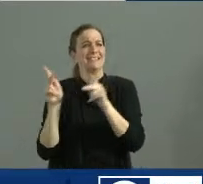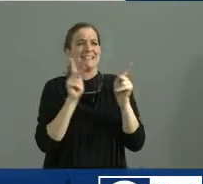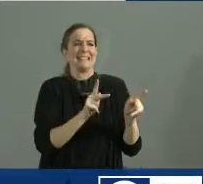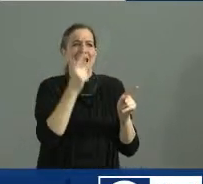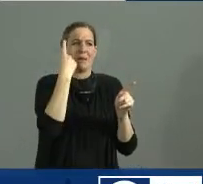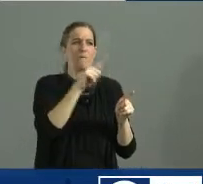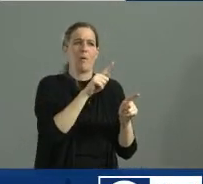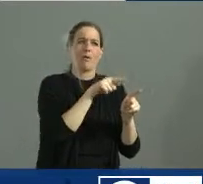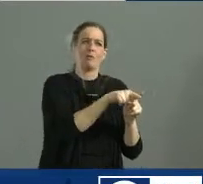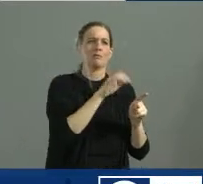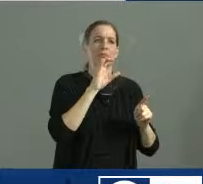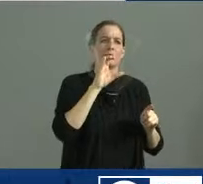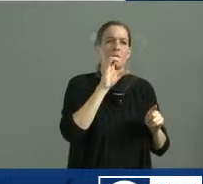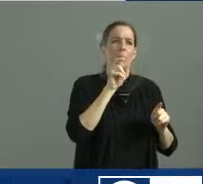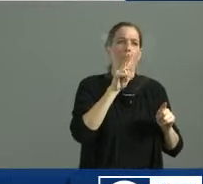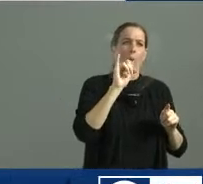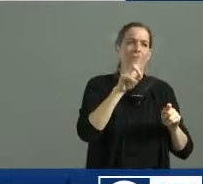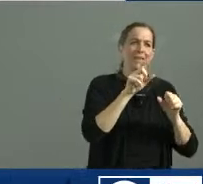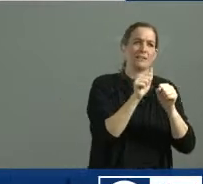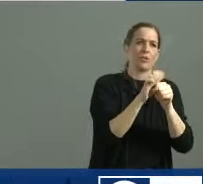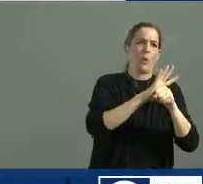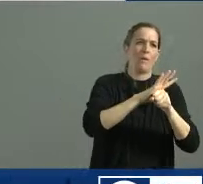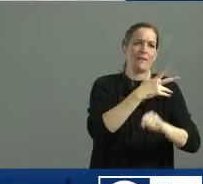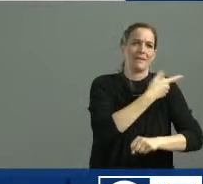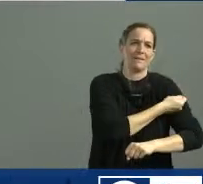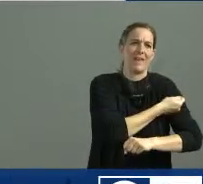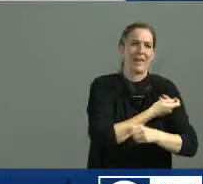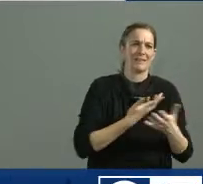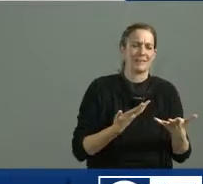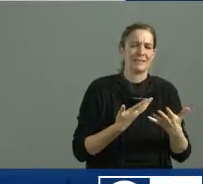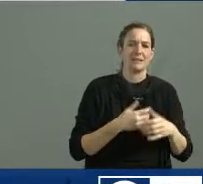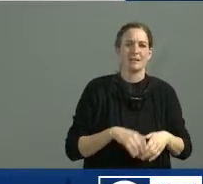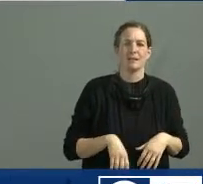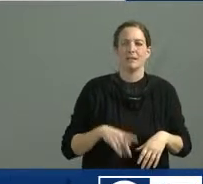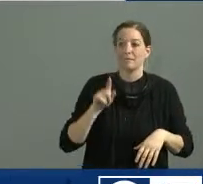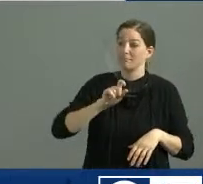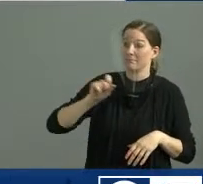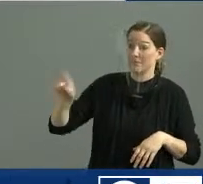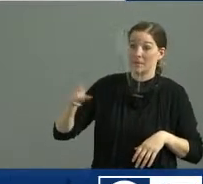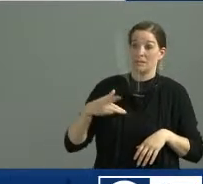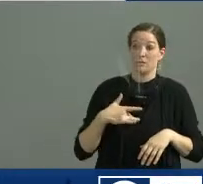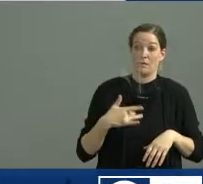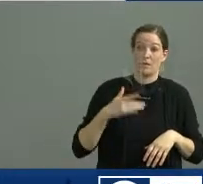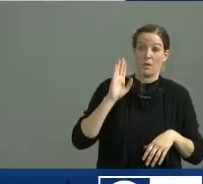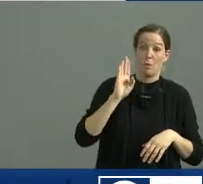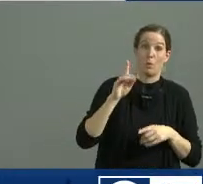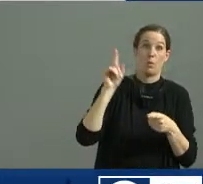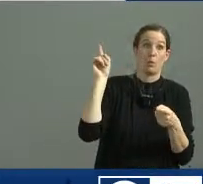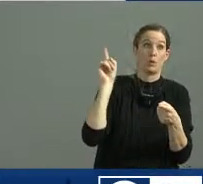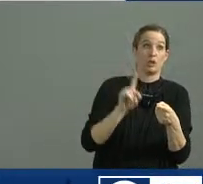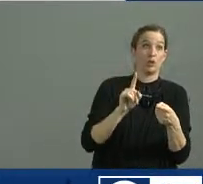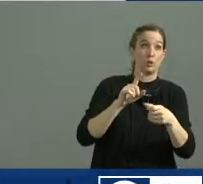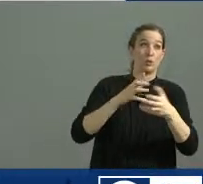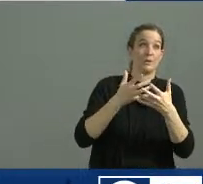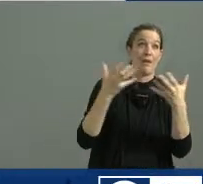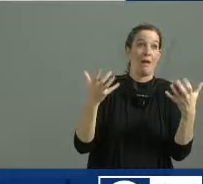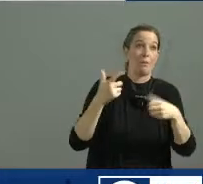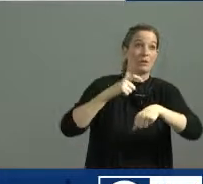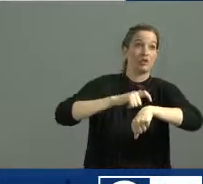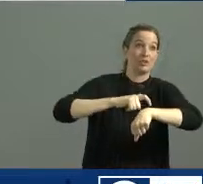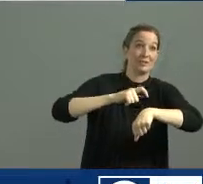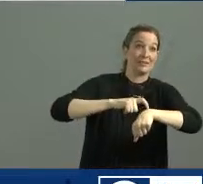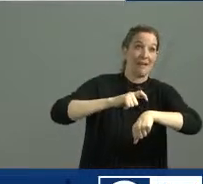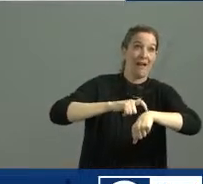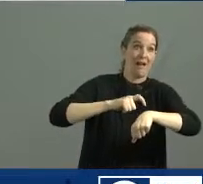vaccinated a lot quicker. Do you think that will collapse the amount of time that it's taking now